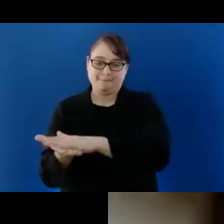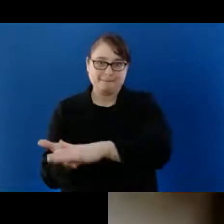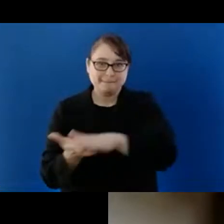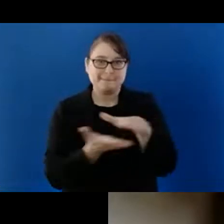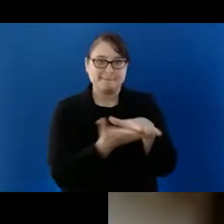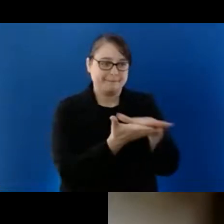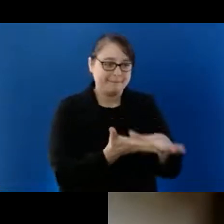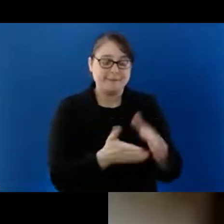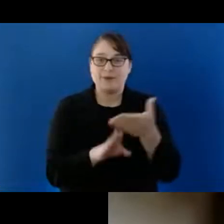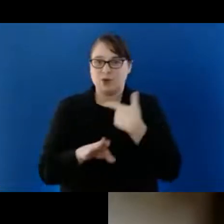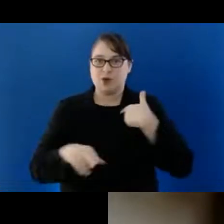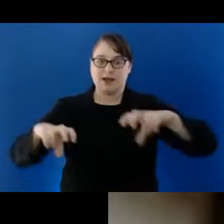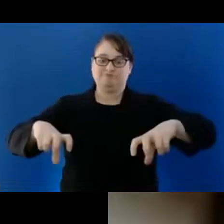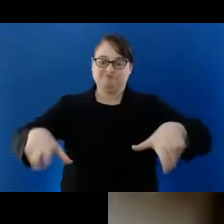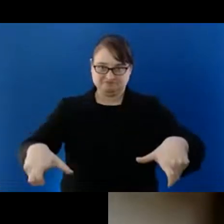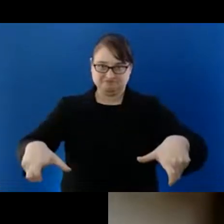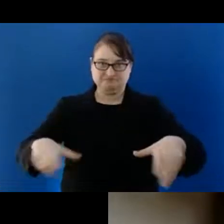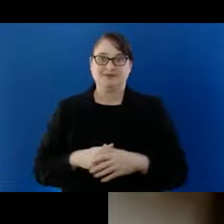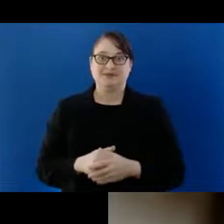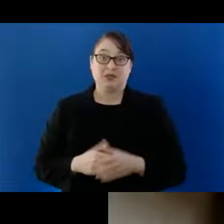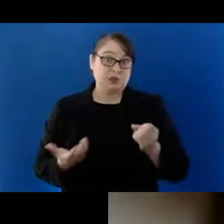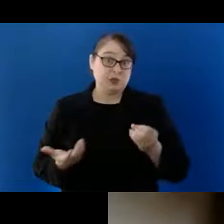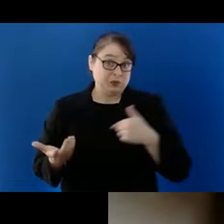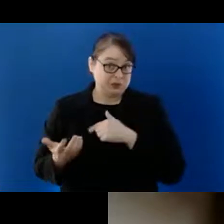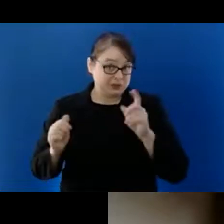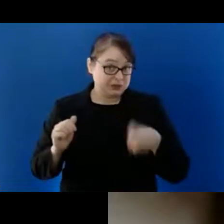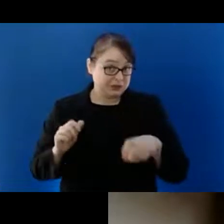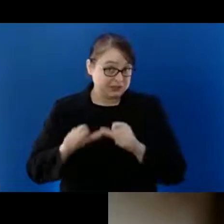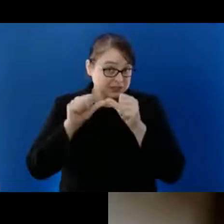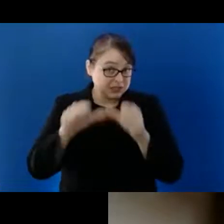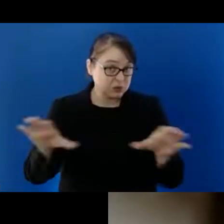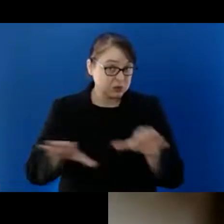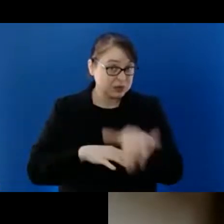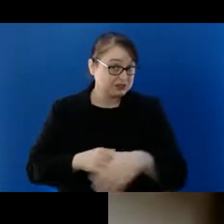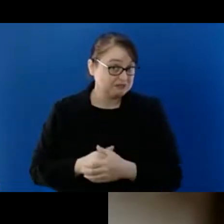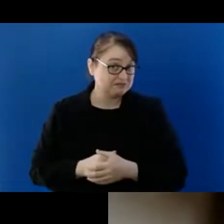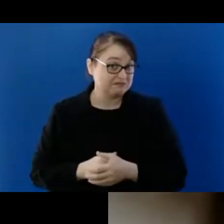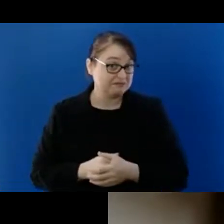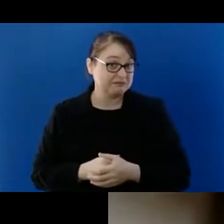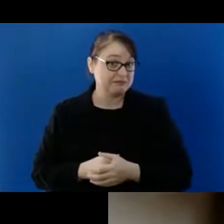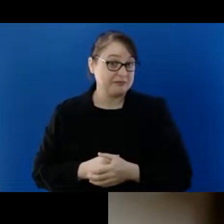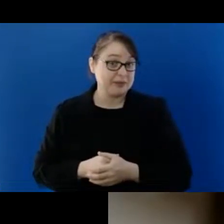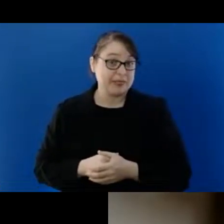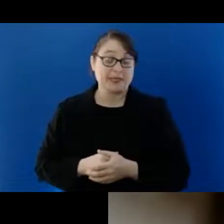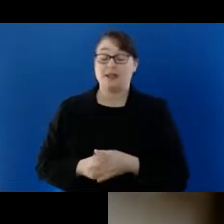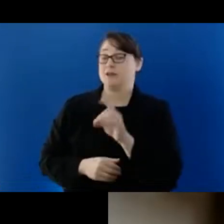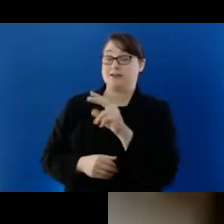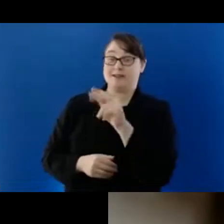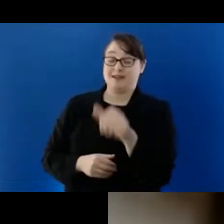sanitize them before I turn them on. So should we continue? Should I continue to do that? Donna, I think that's a great